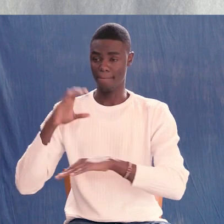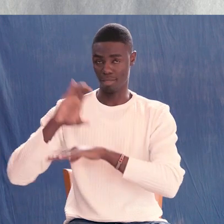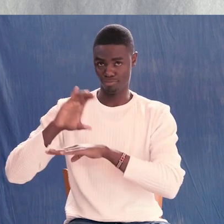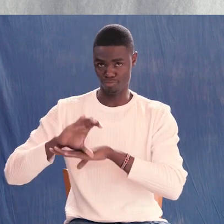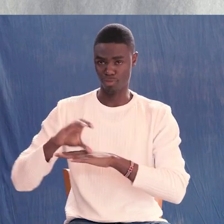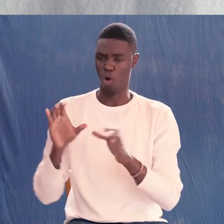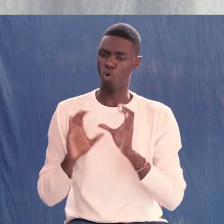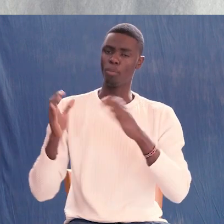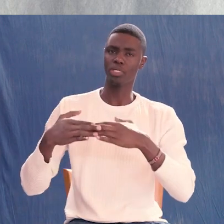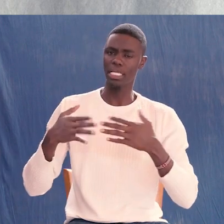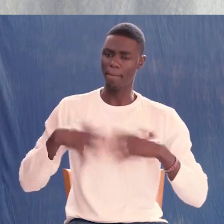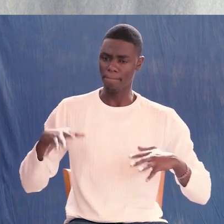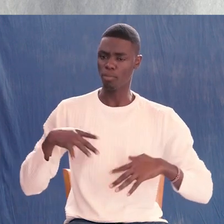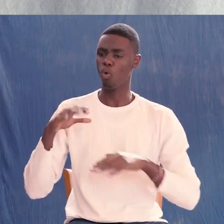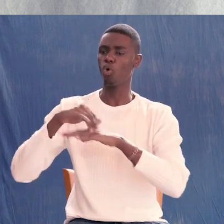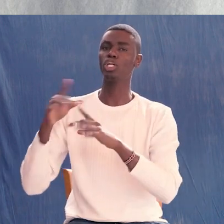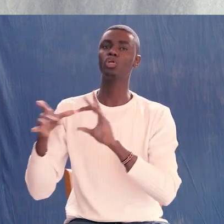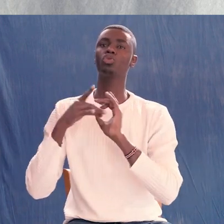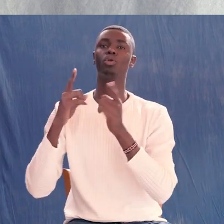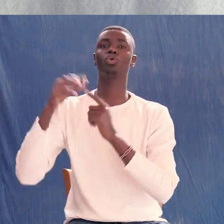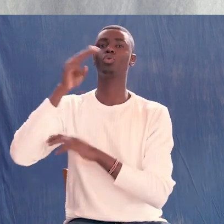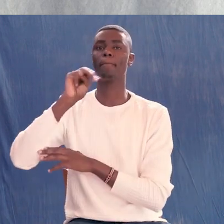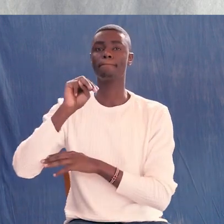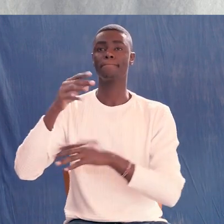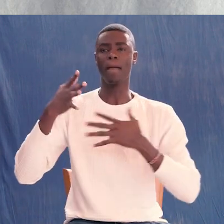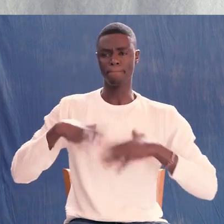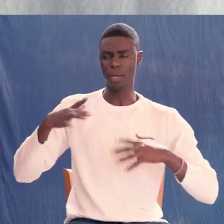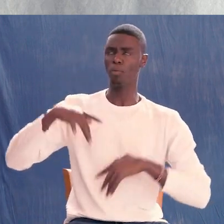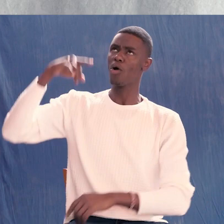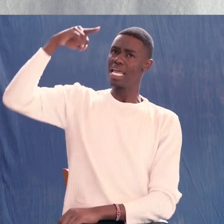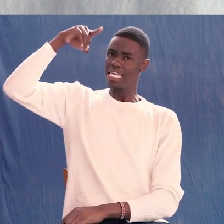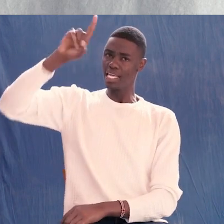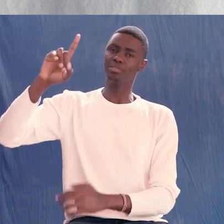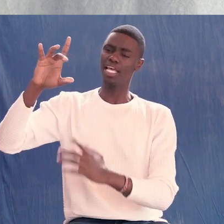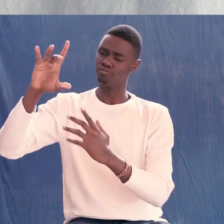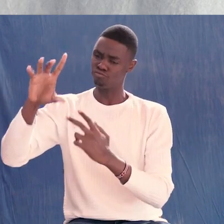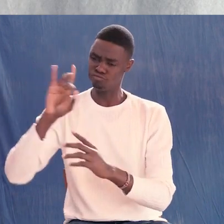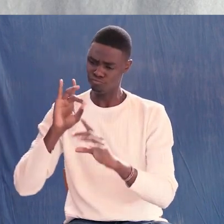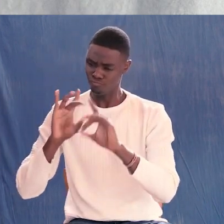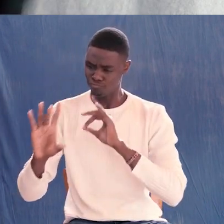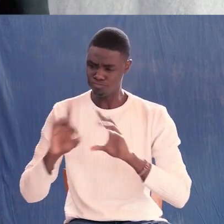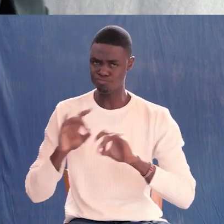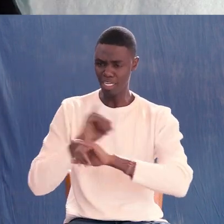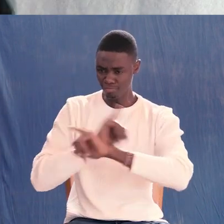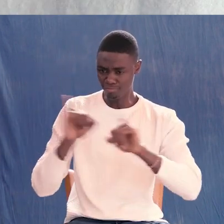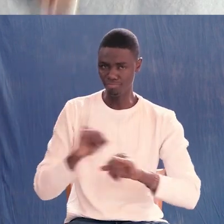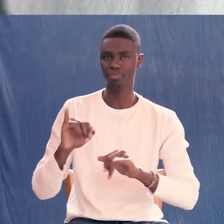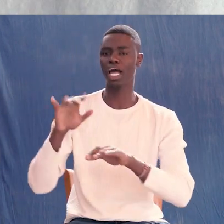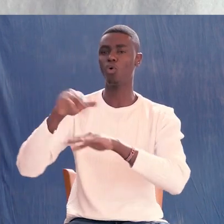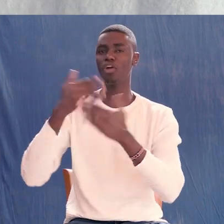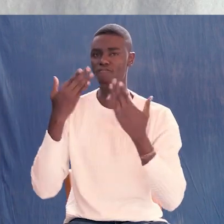called to belong to him. This people who himself, he has washed, he has cleansed, he has called